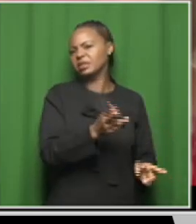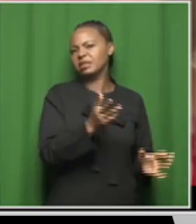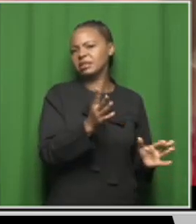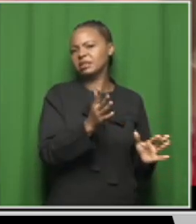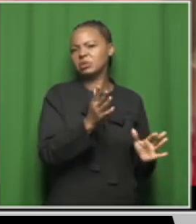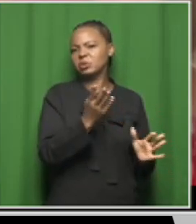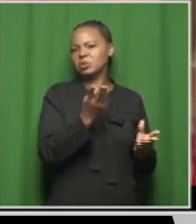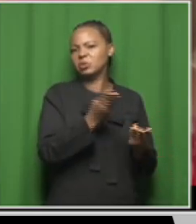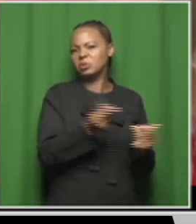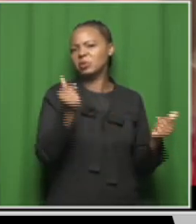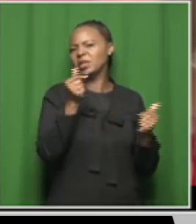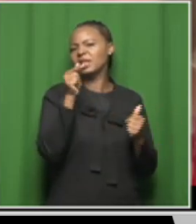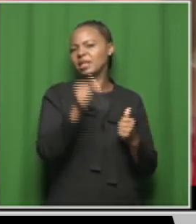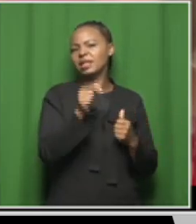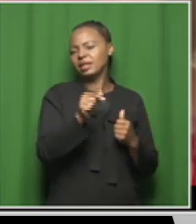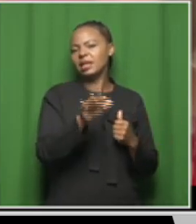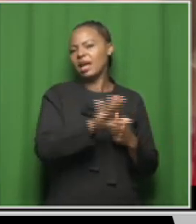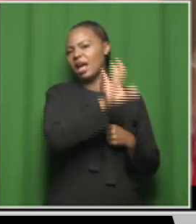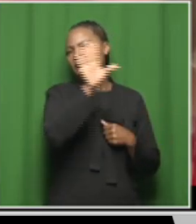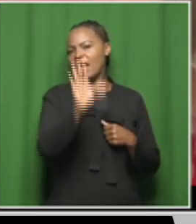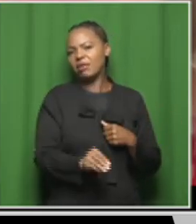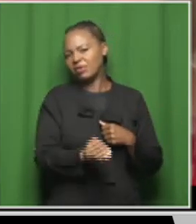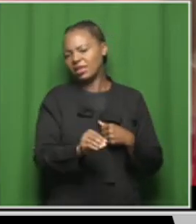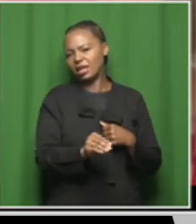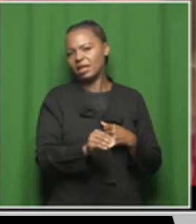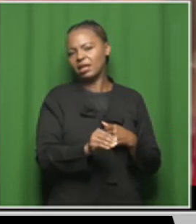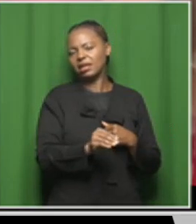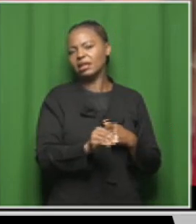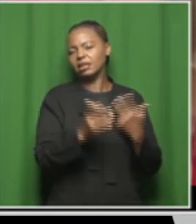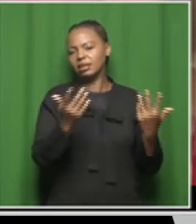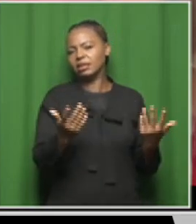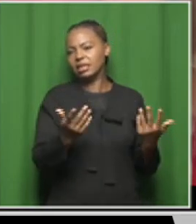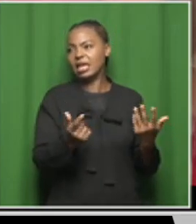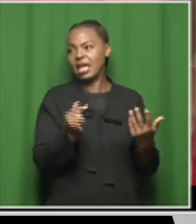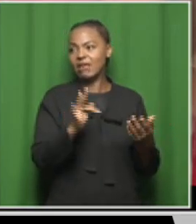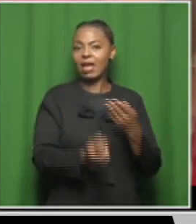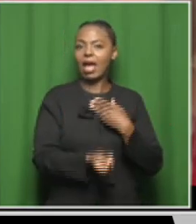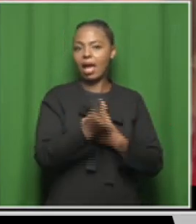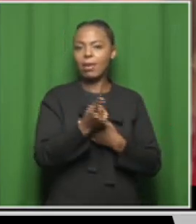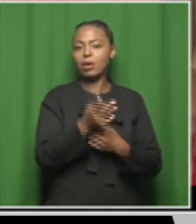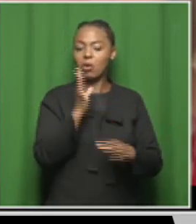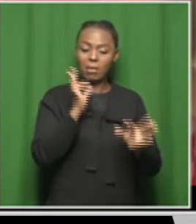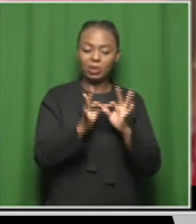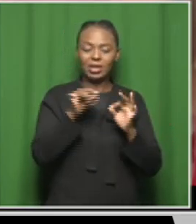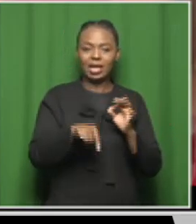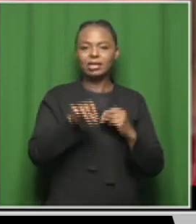HMPV outbreak here on the African continent and in South Africa in particular.